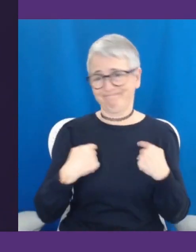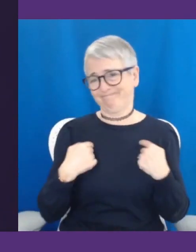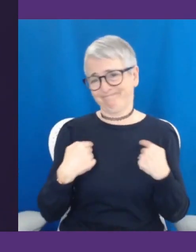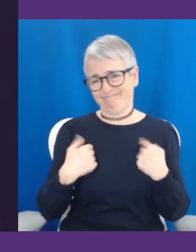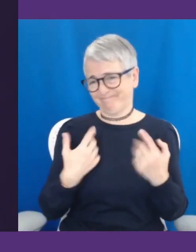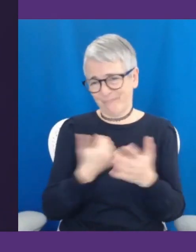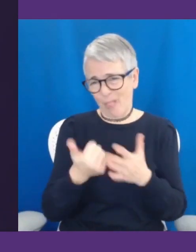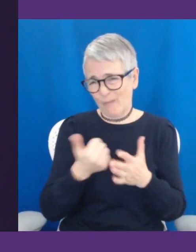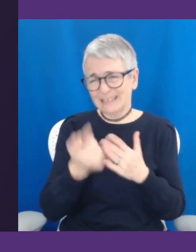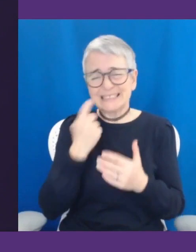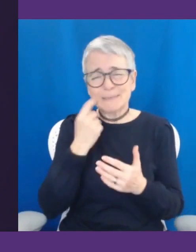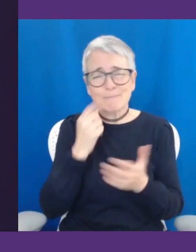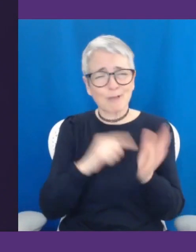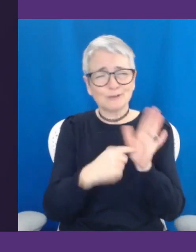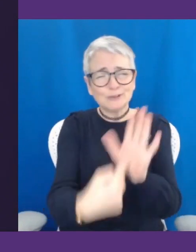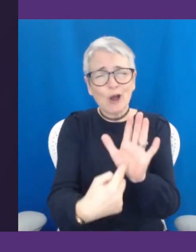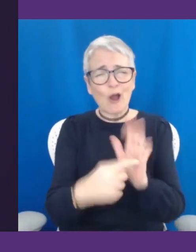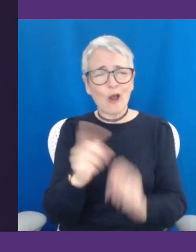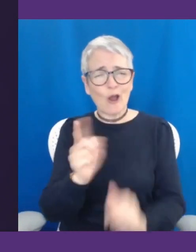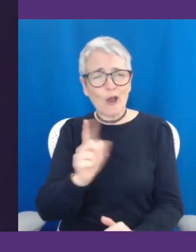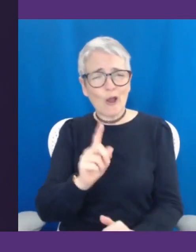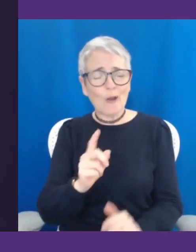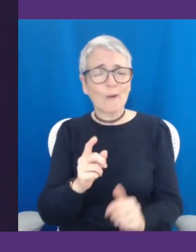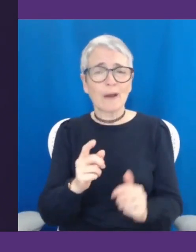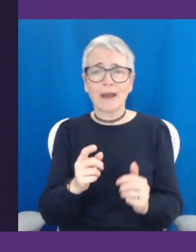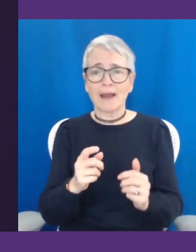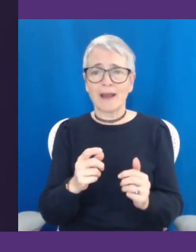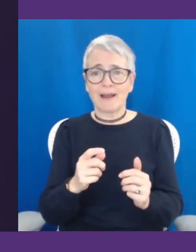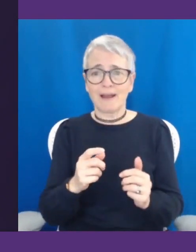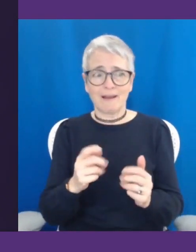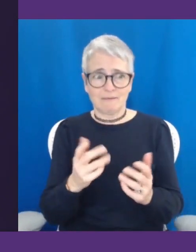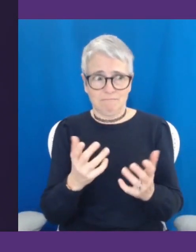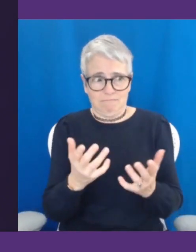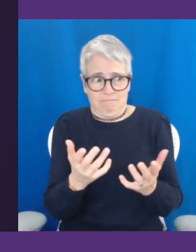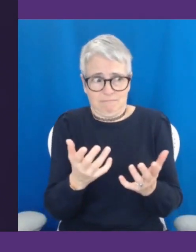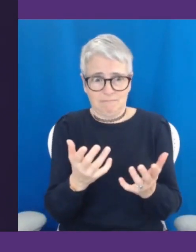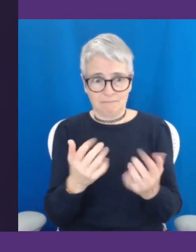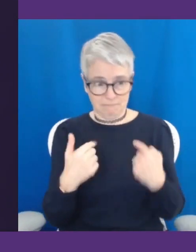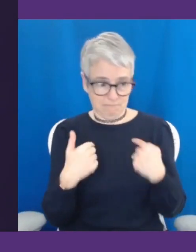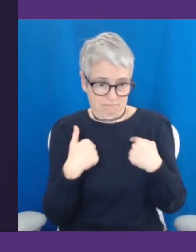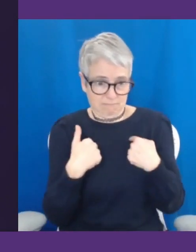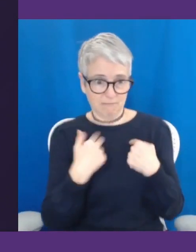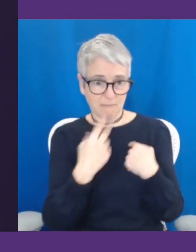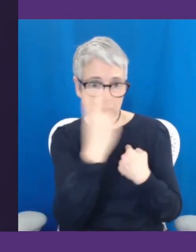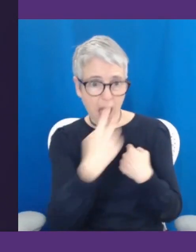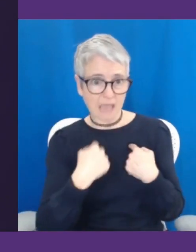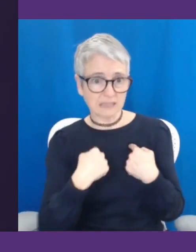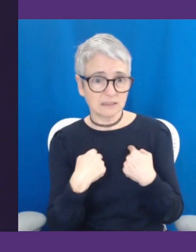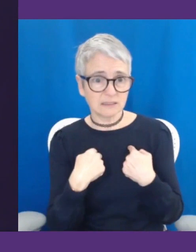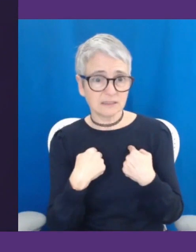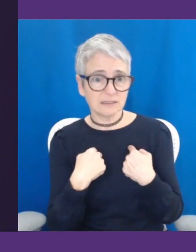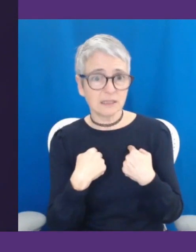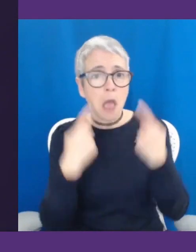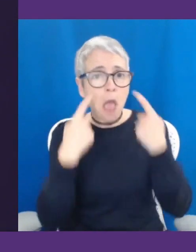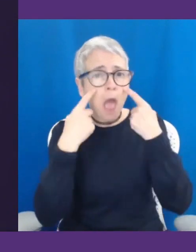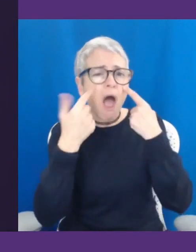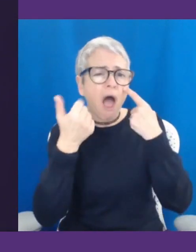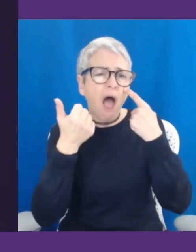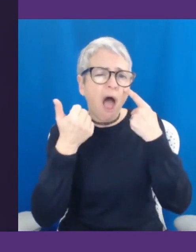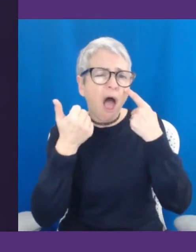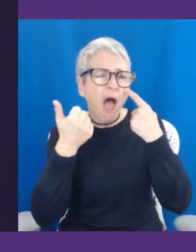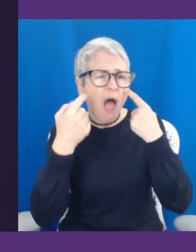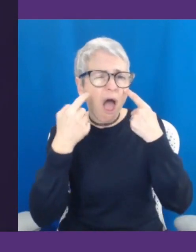sessions I've had with you at the bank is just simply just showing someone, hey, I'm blind. Eyes don't work, but if I touch my phone